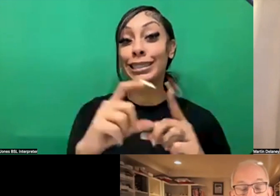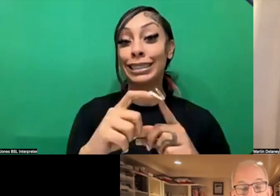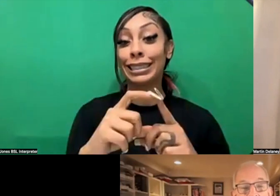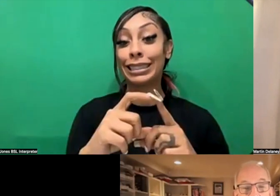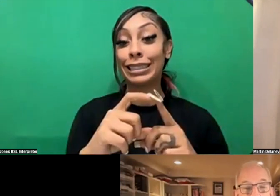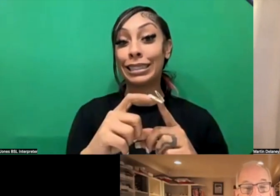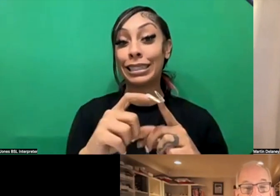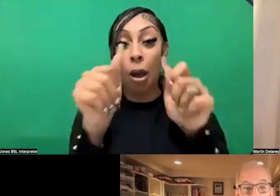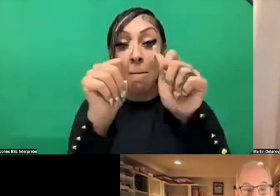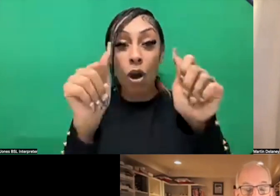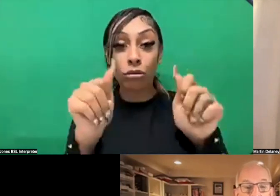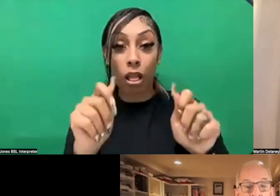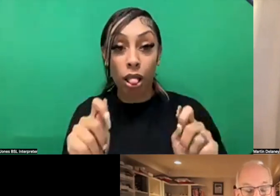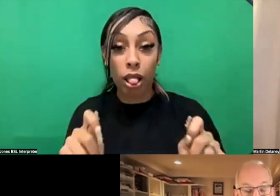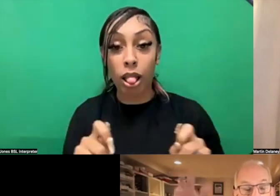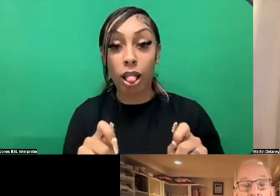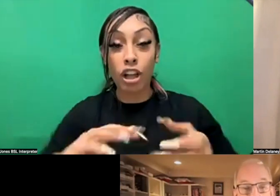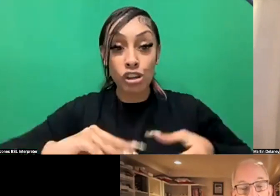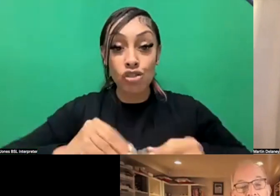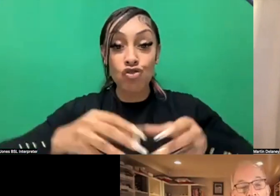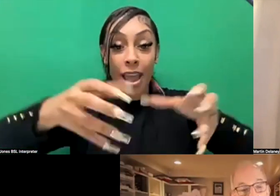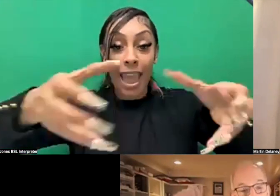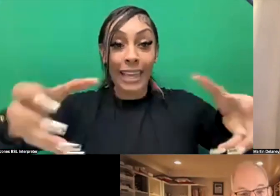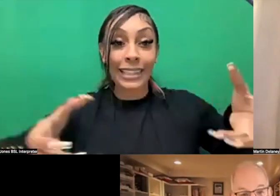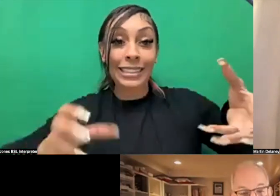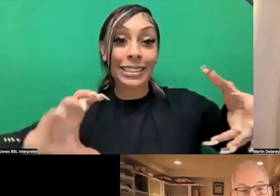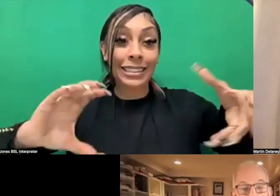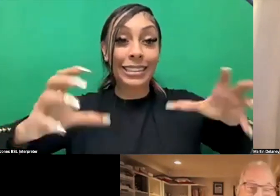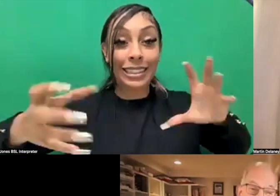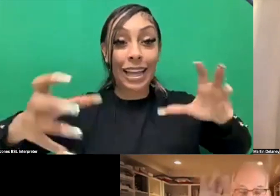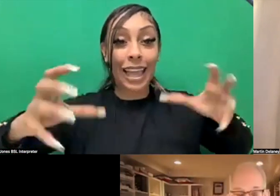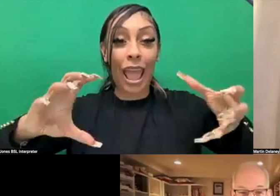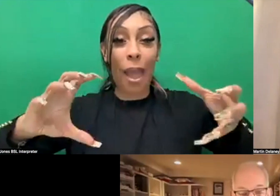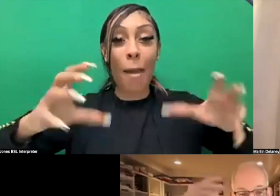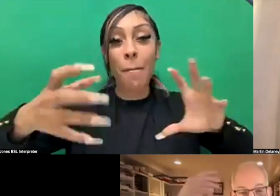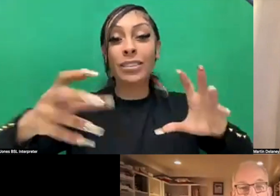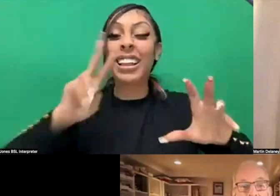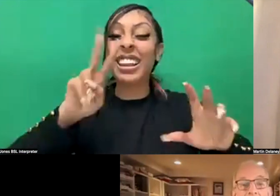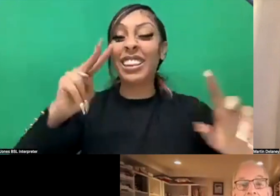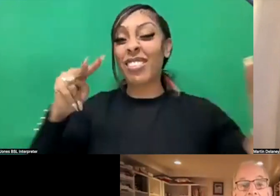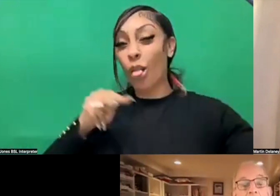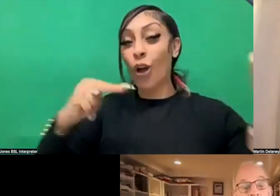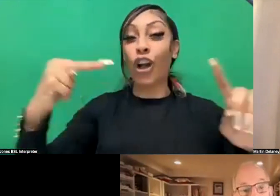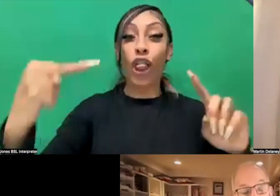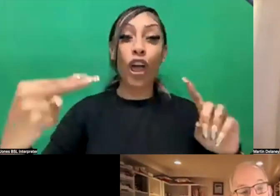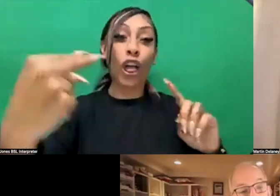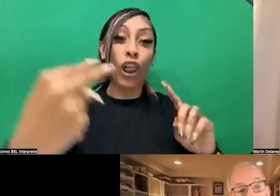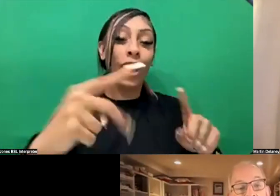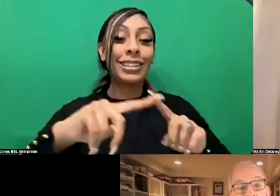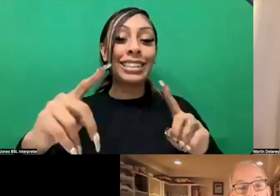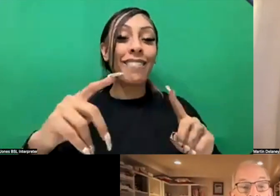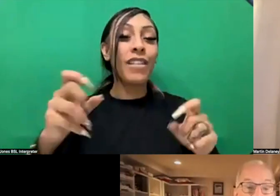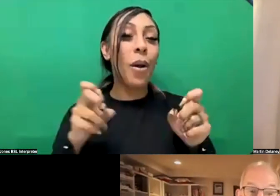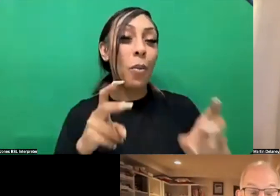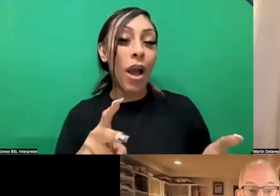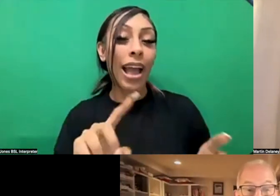to create some designs, what the product would look like from different angles and different lighting and all that sort of stuff.